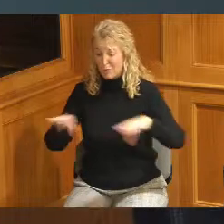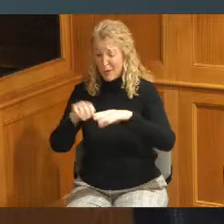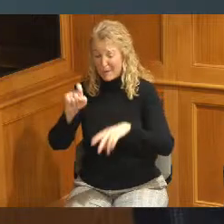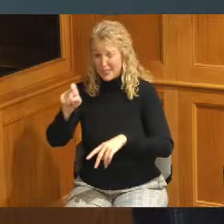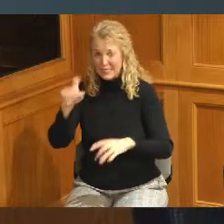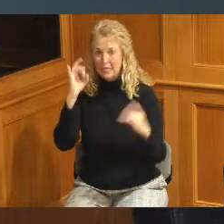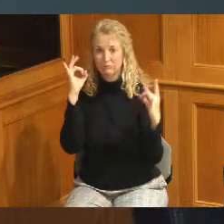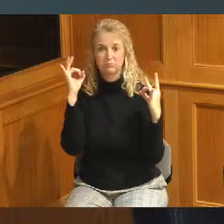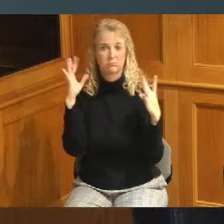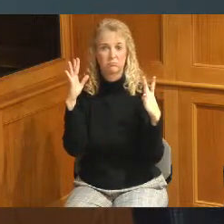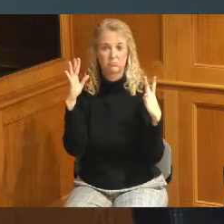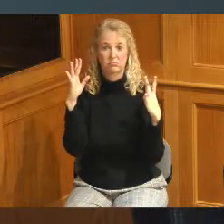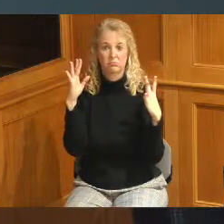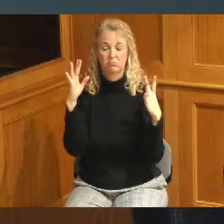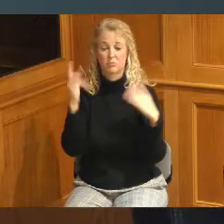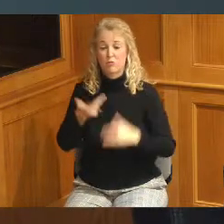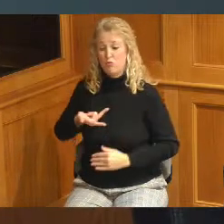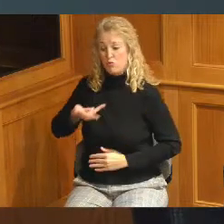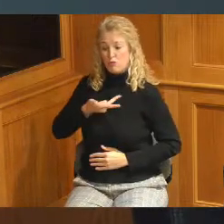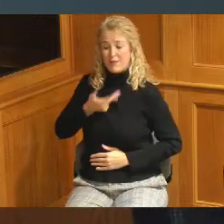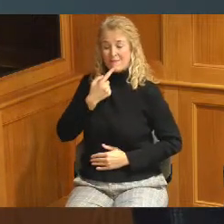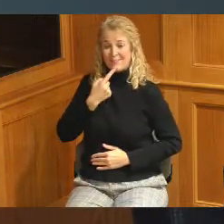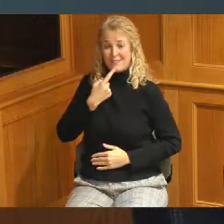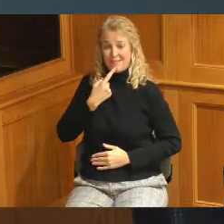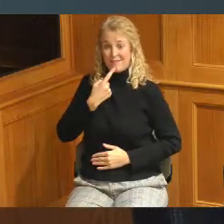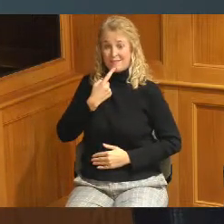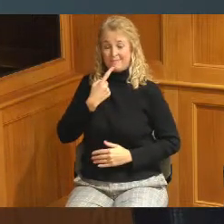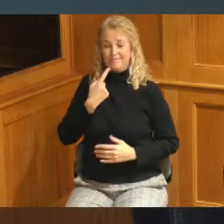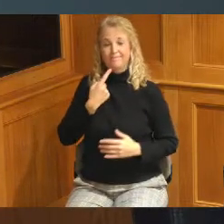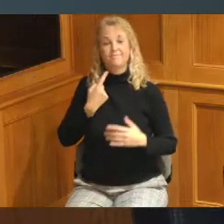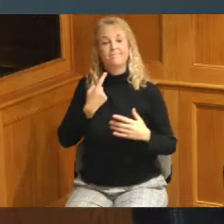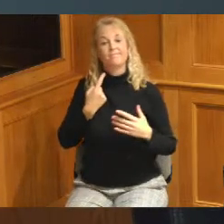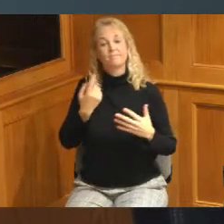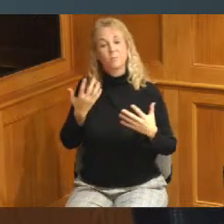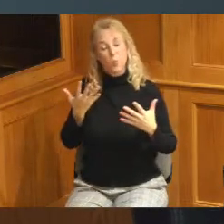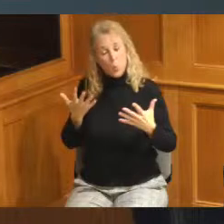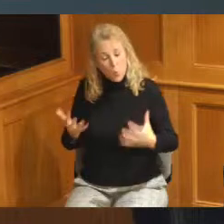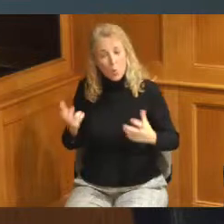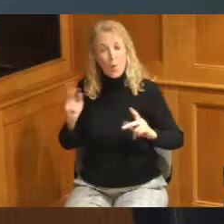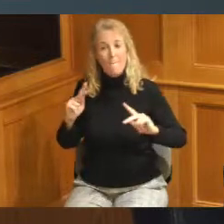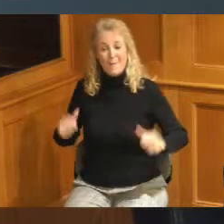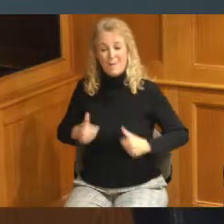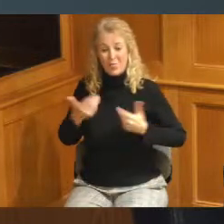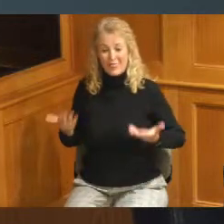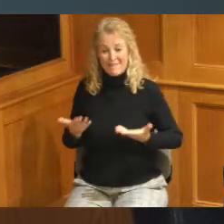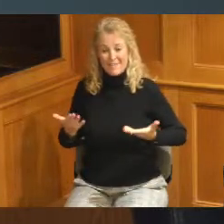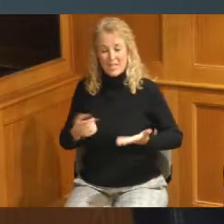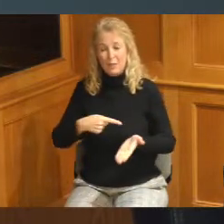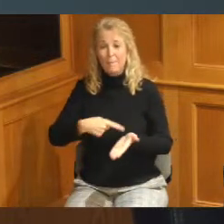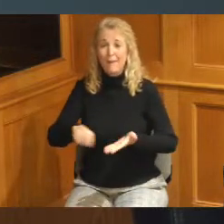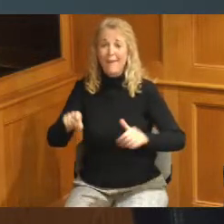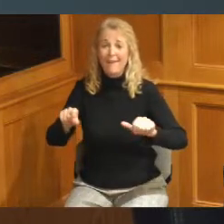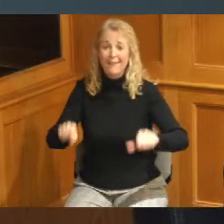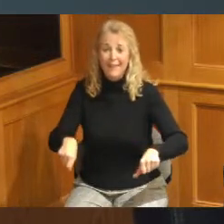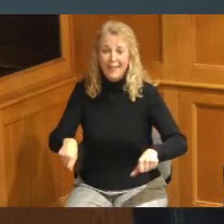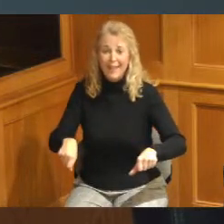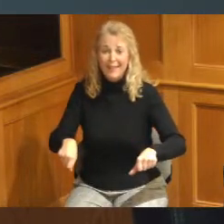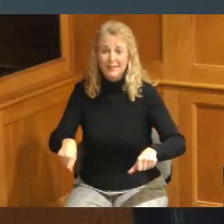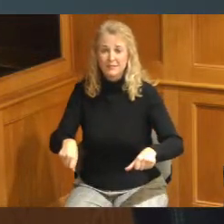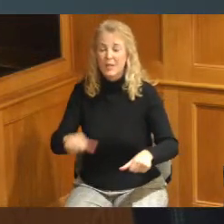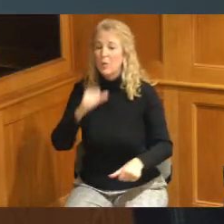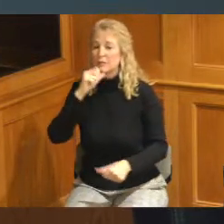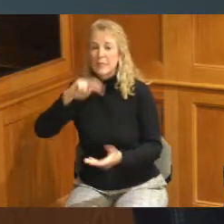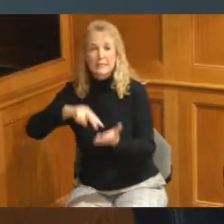have said that our issue is we want to make sure we have affordable housing. But affordable housing is not new